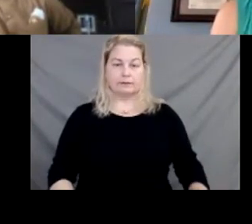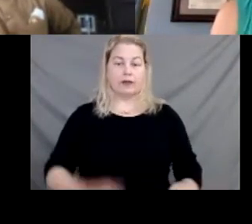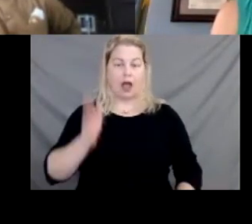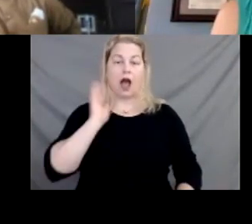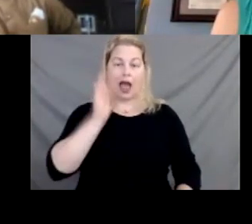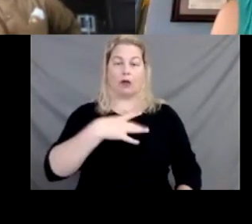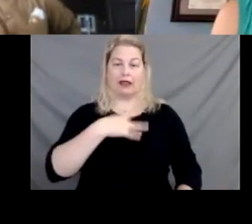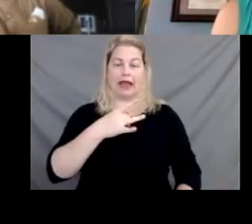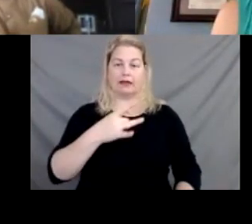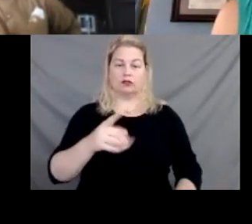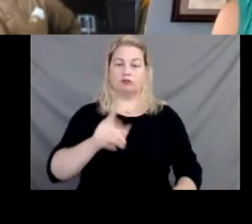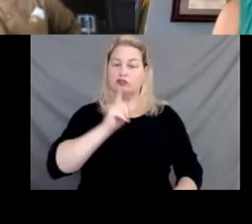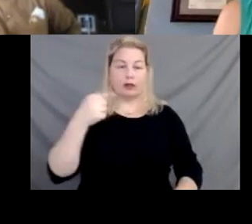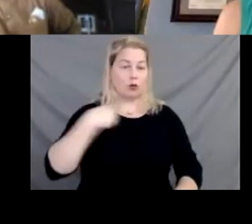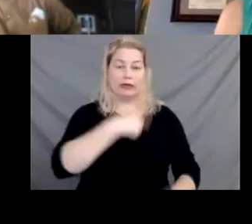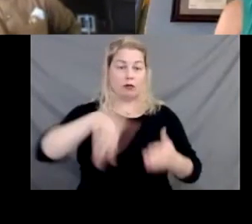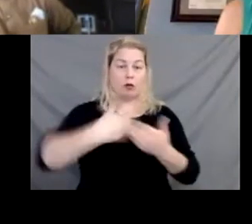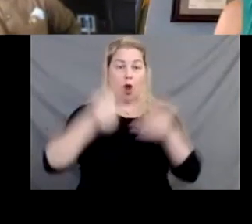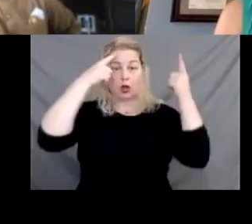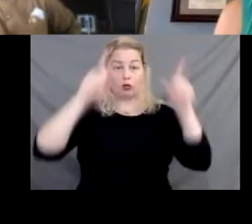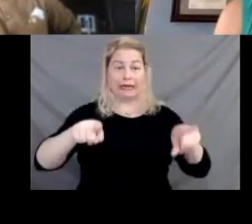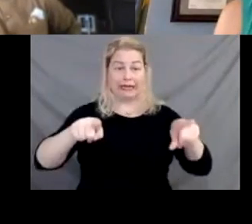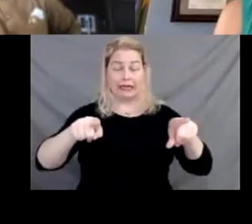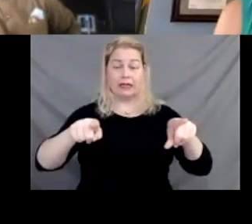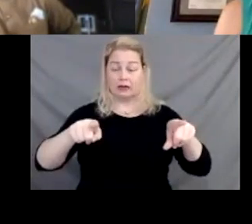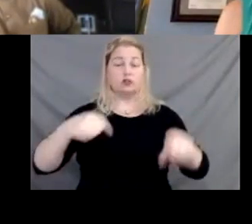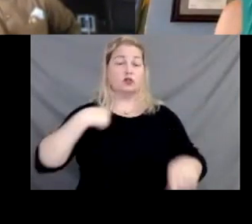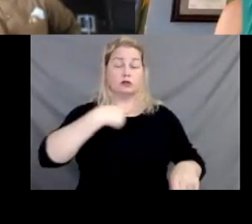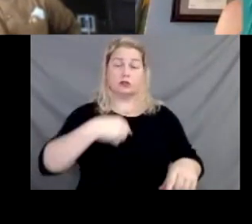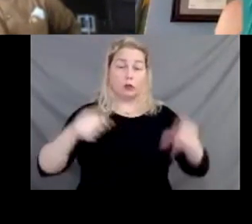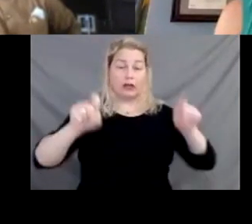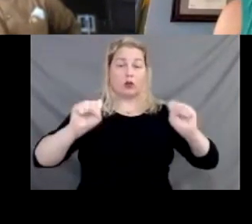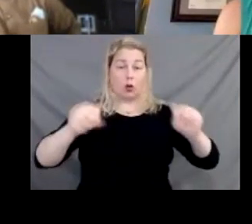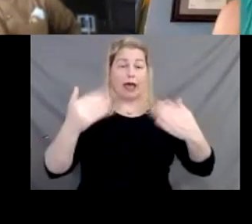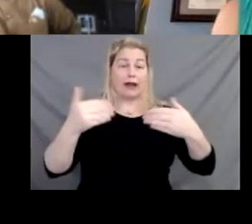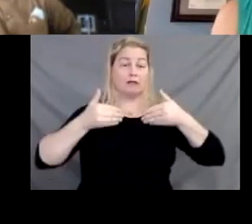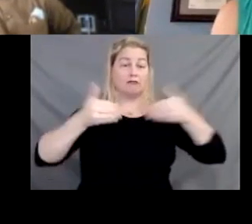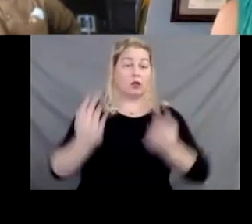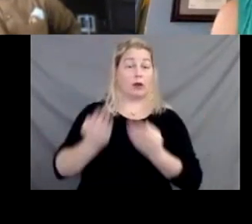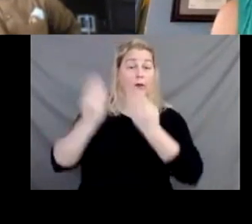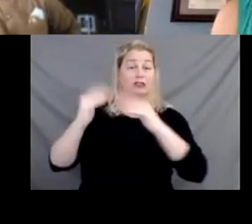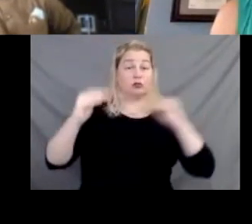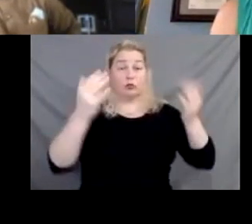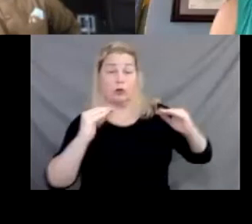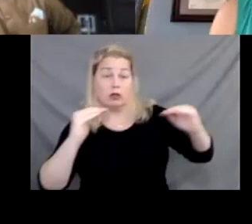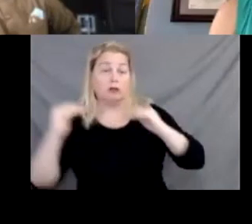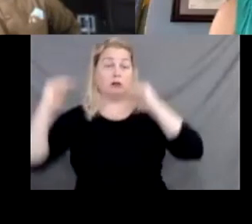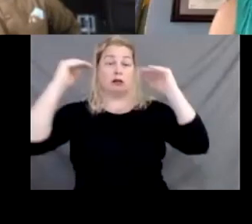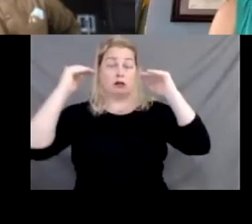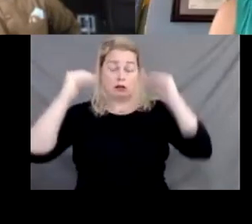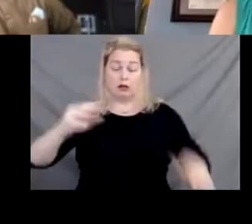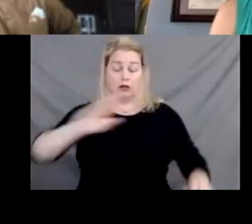officially go ahead and advance this recommendation to the mayor. to the Board of Aldermen, the Board of Estimate